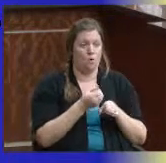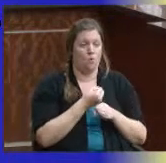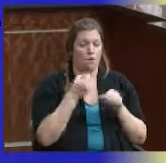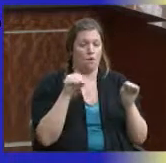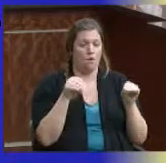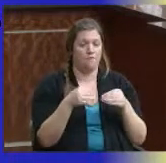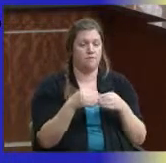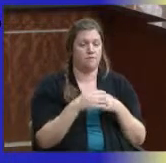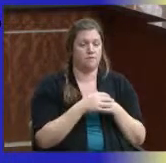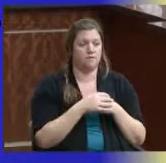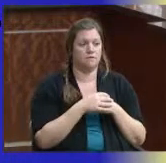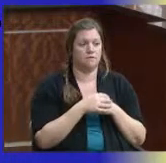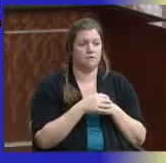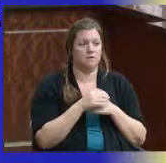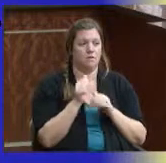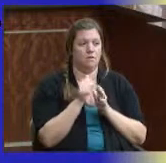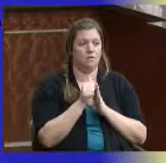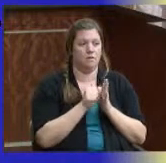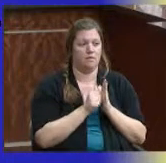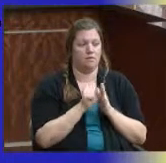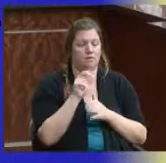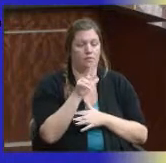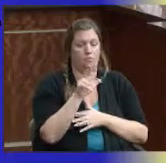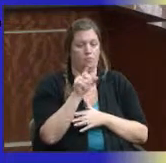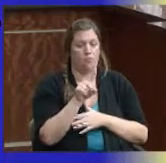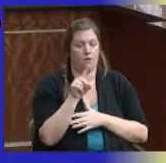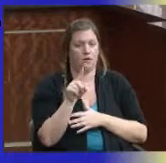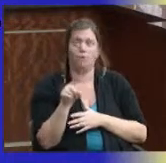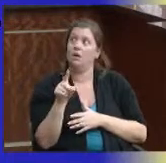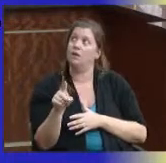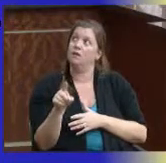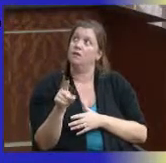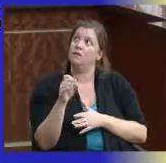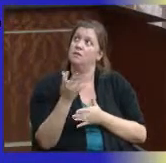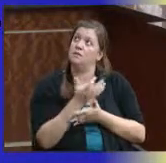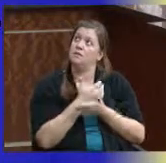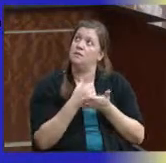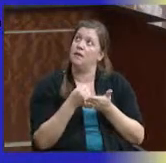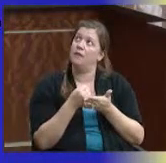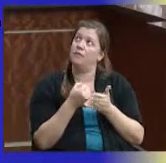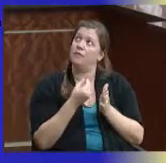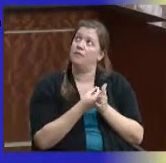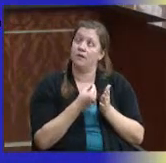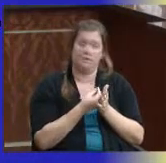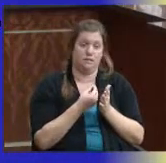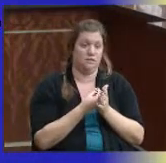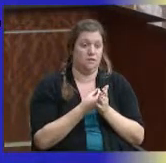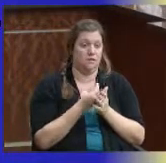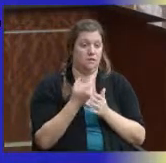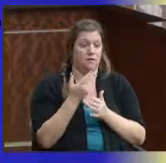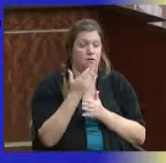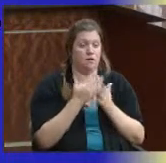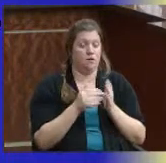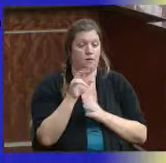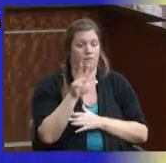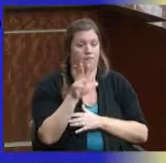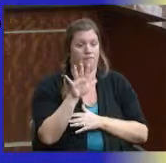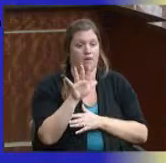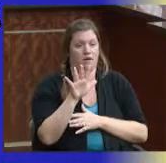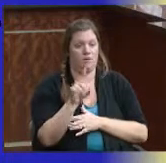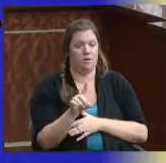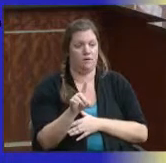office. Amending Section 311, Salary of Council Members, and Section